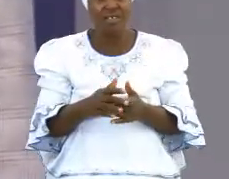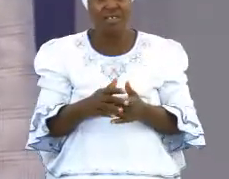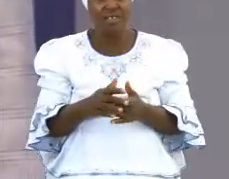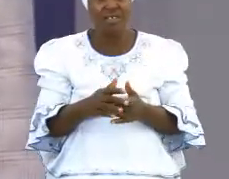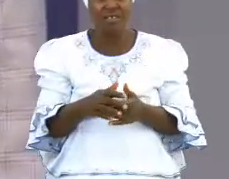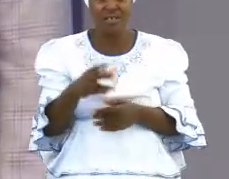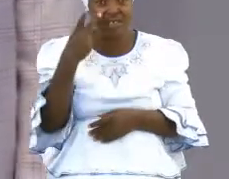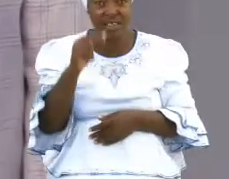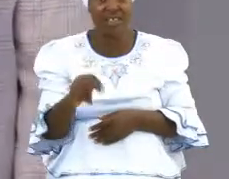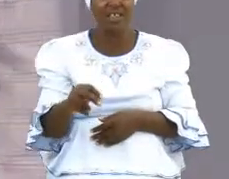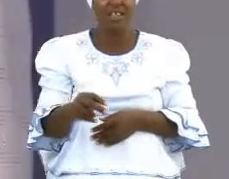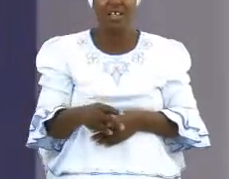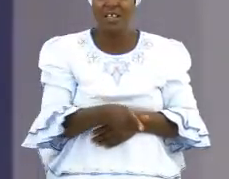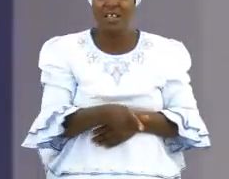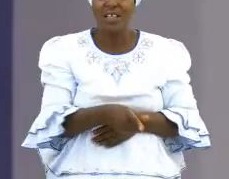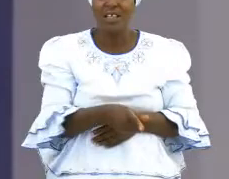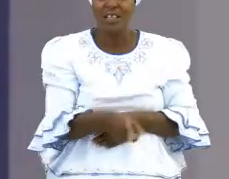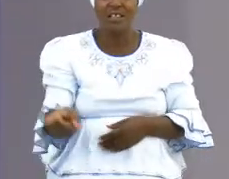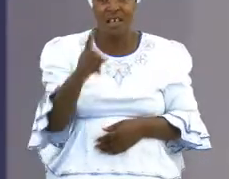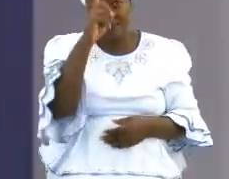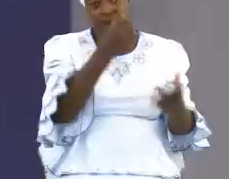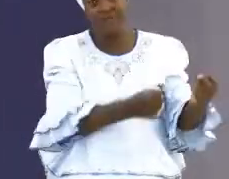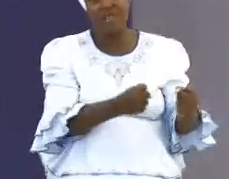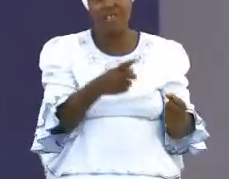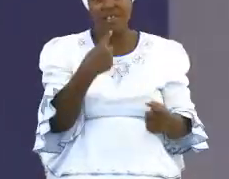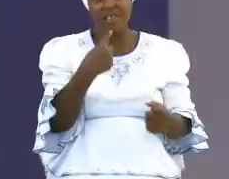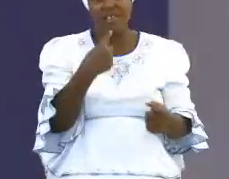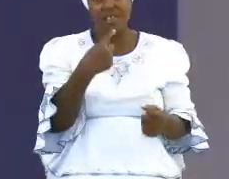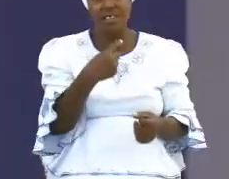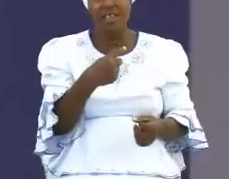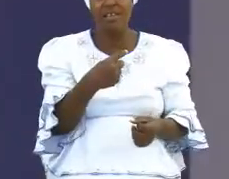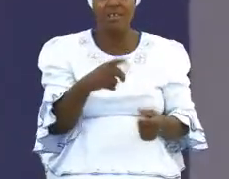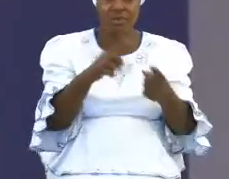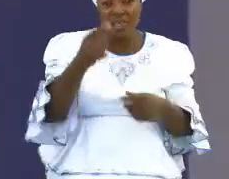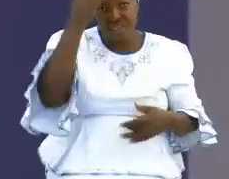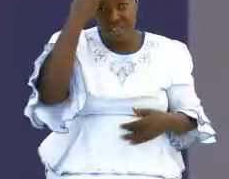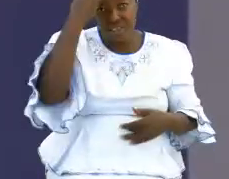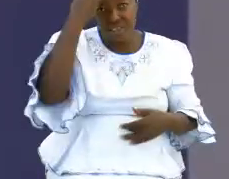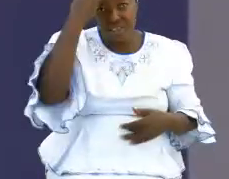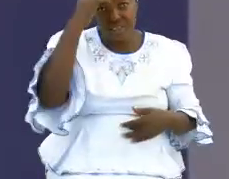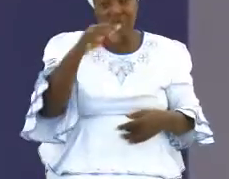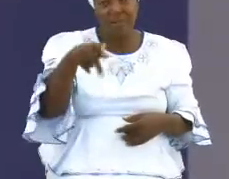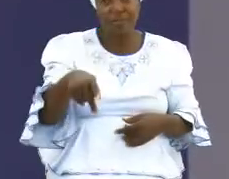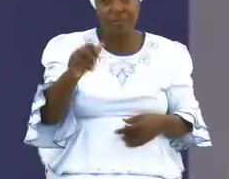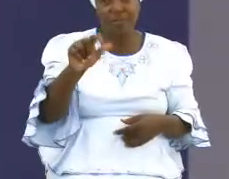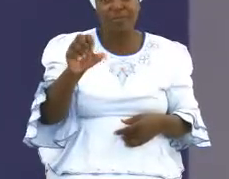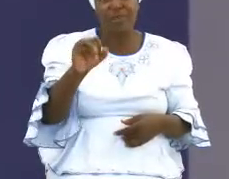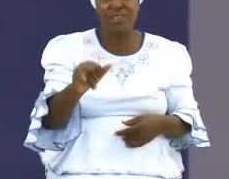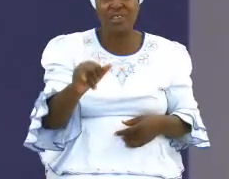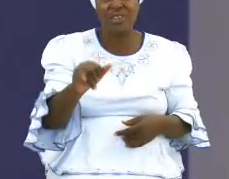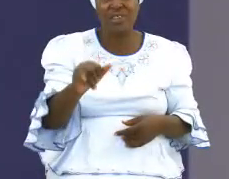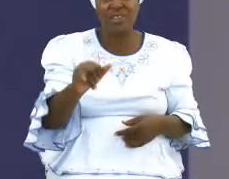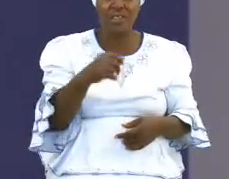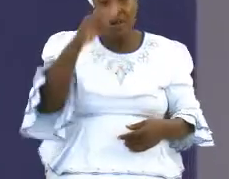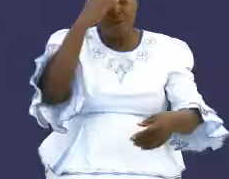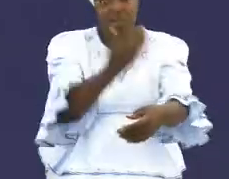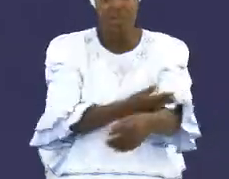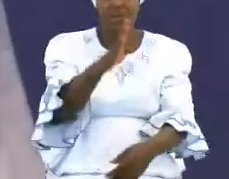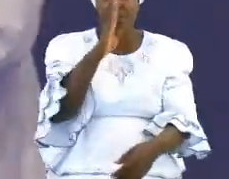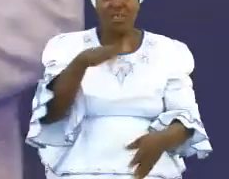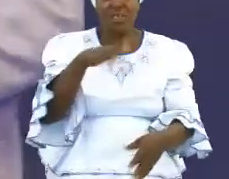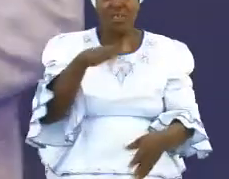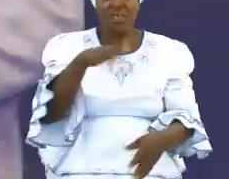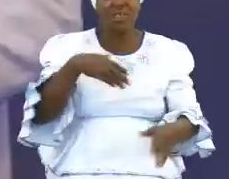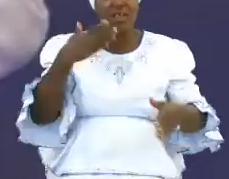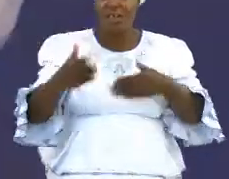faith, said on the sick of the palsy, "Son, be of good cheer, thy